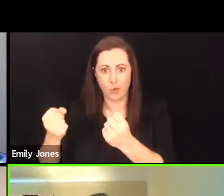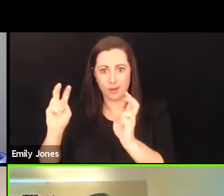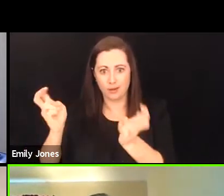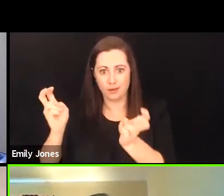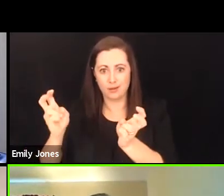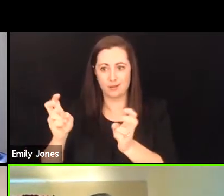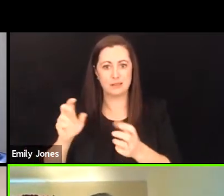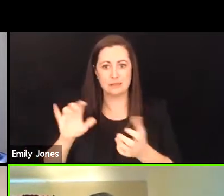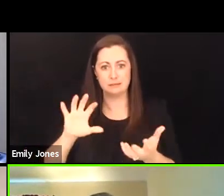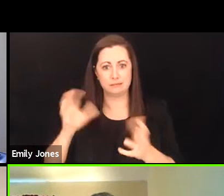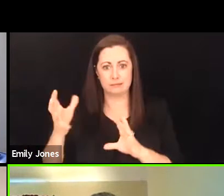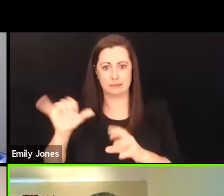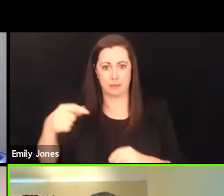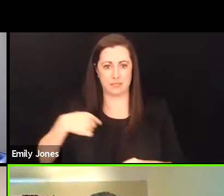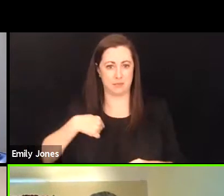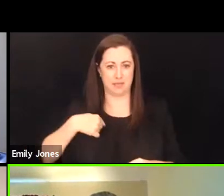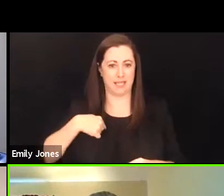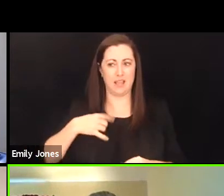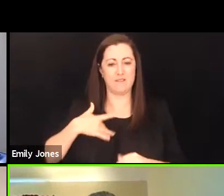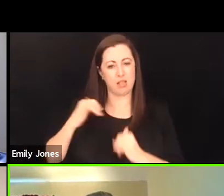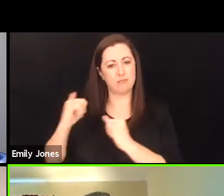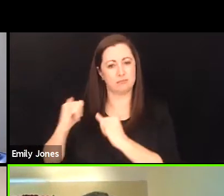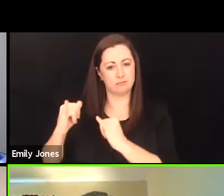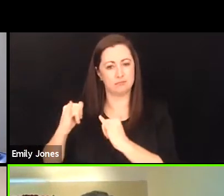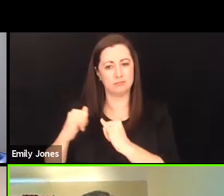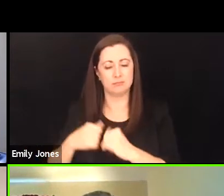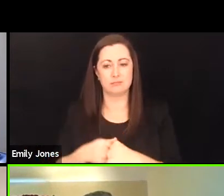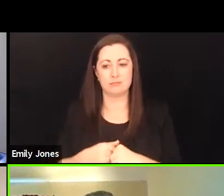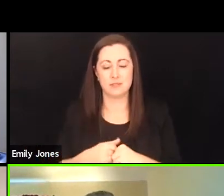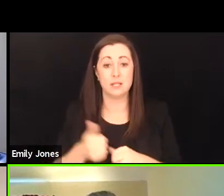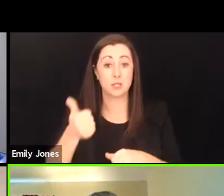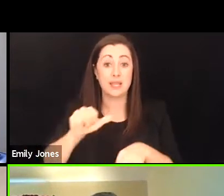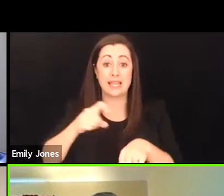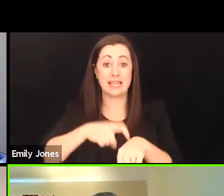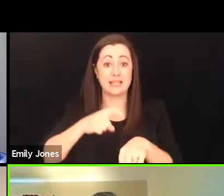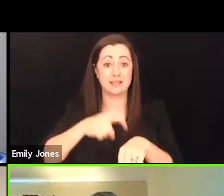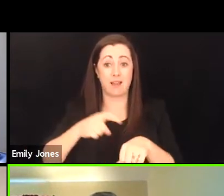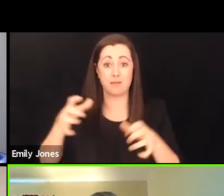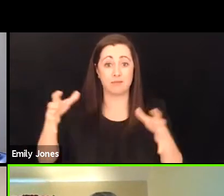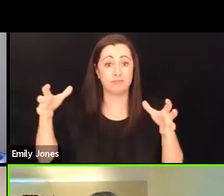extent. So it's kind of a fun scenario anytime that we all get together.